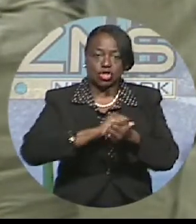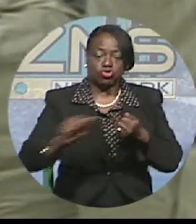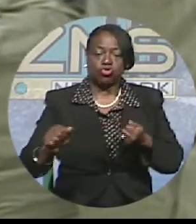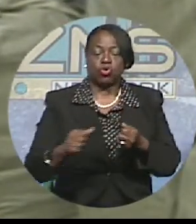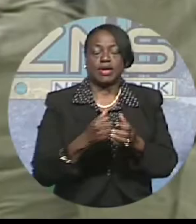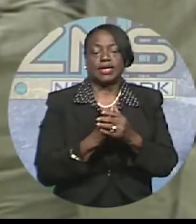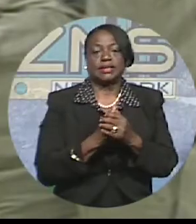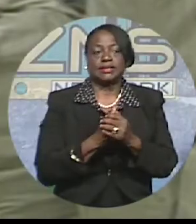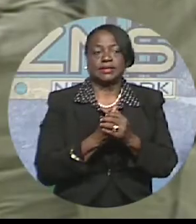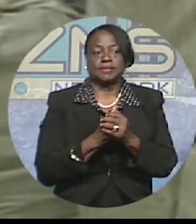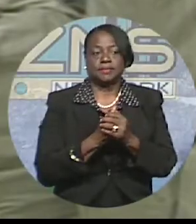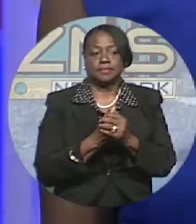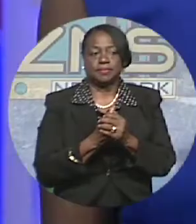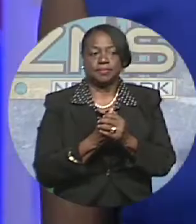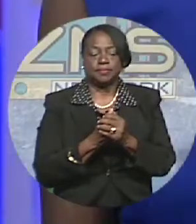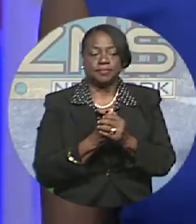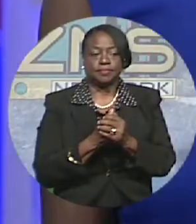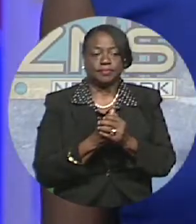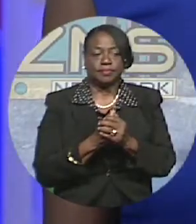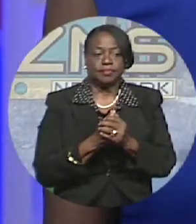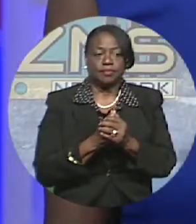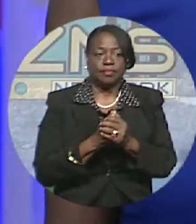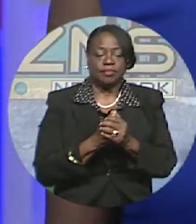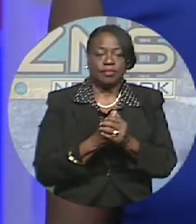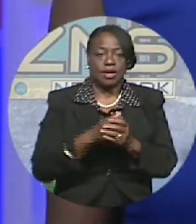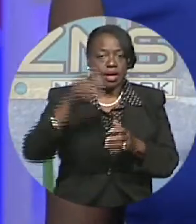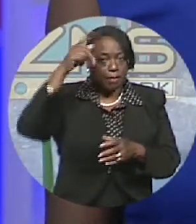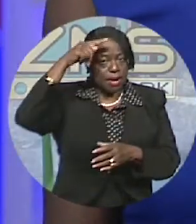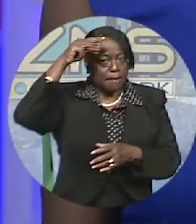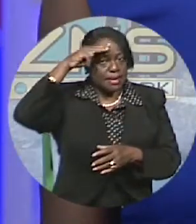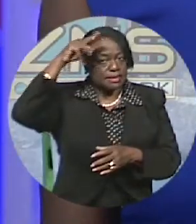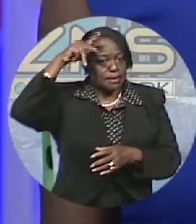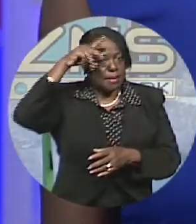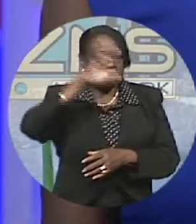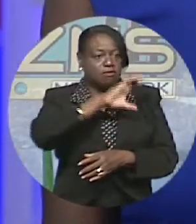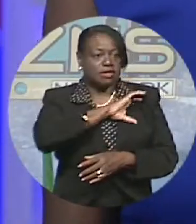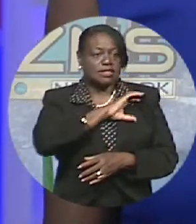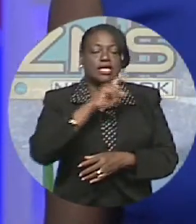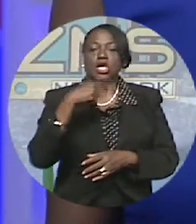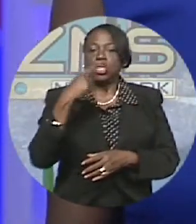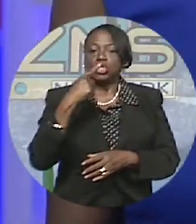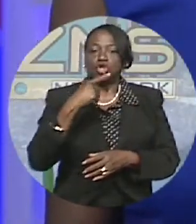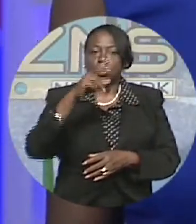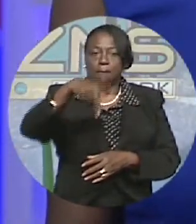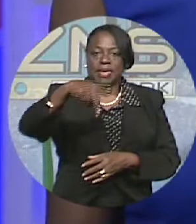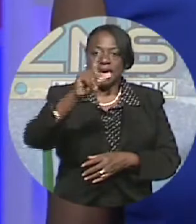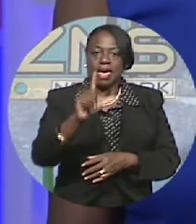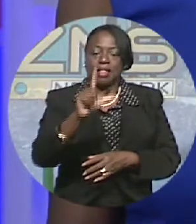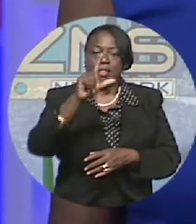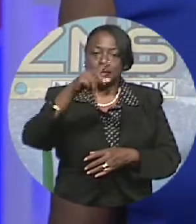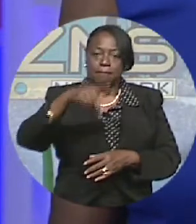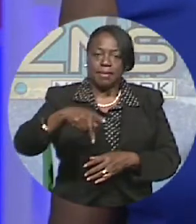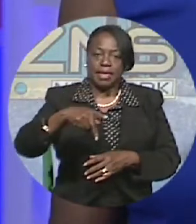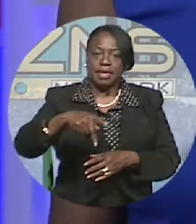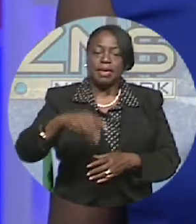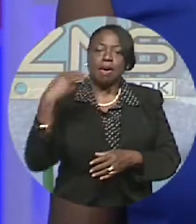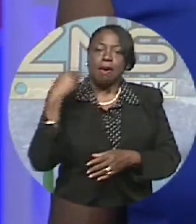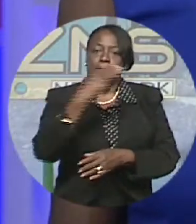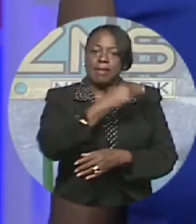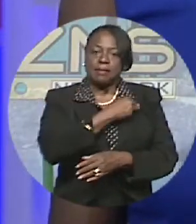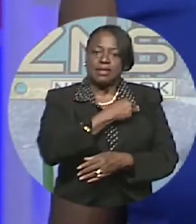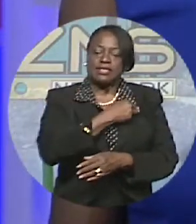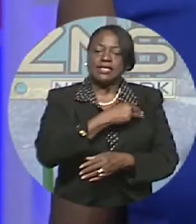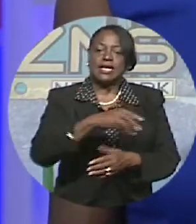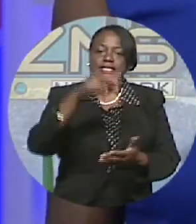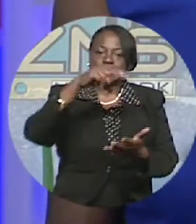Roll, ZNS Network News. Prime Minister Perry Christie told Progressive Liberal Party members to stand firm with the party despite